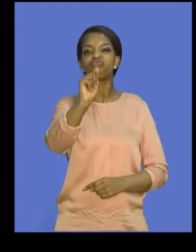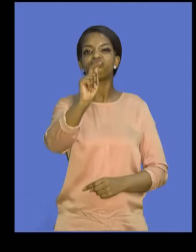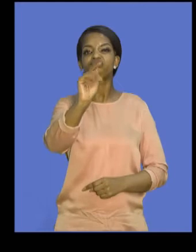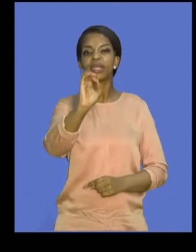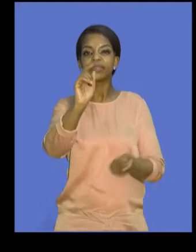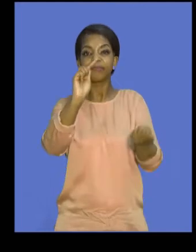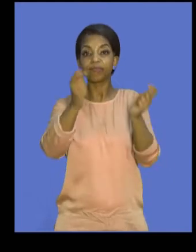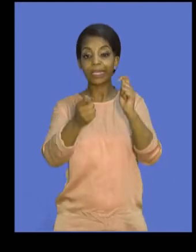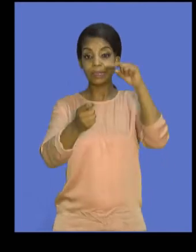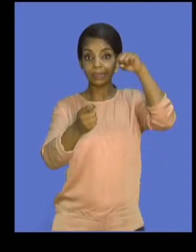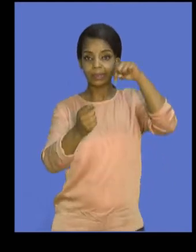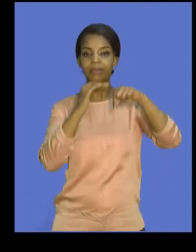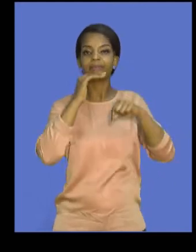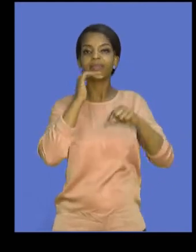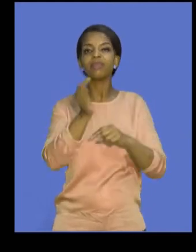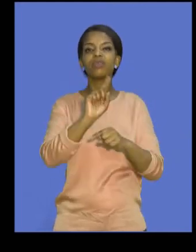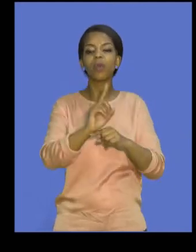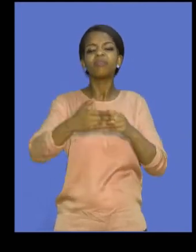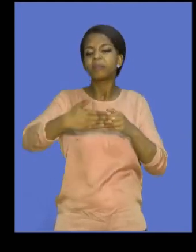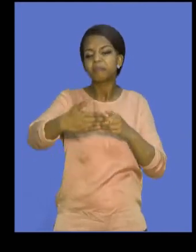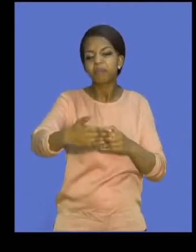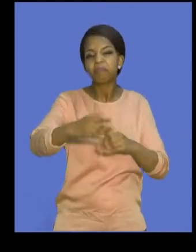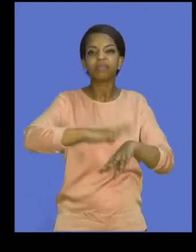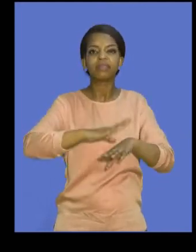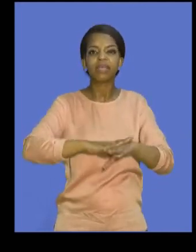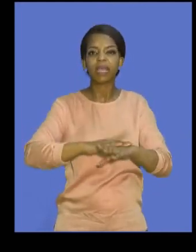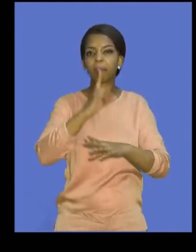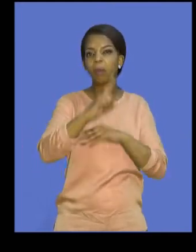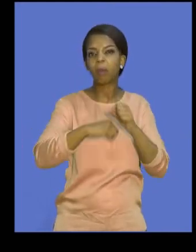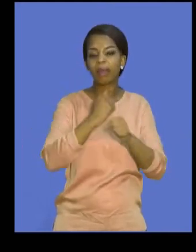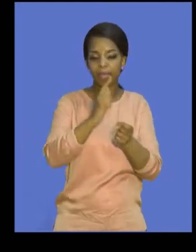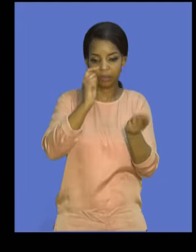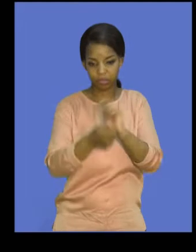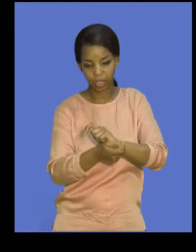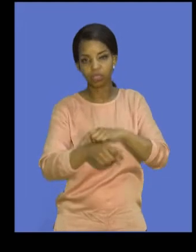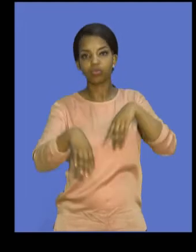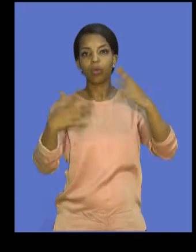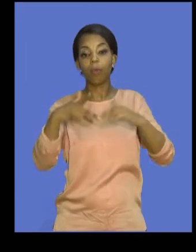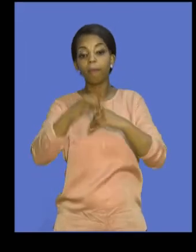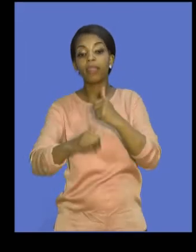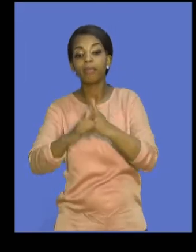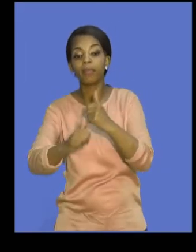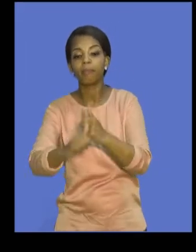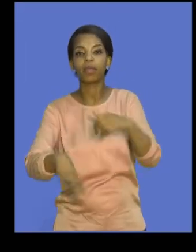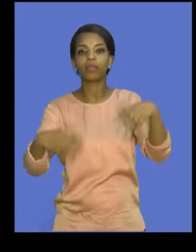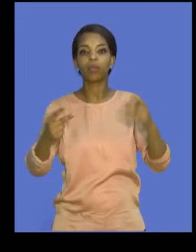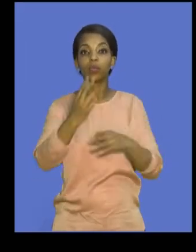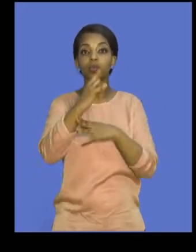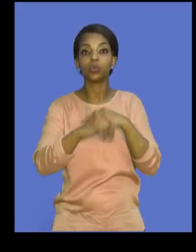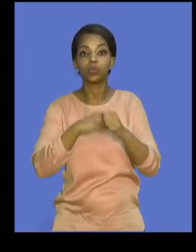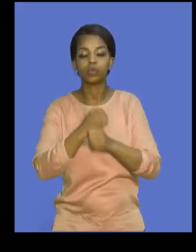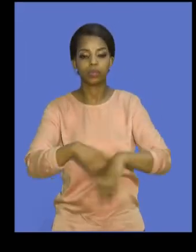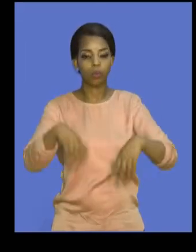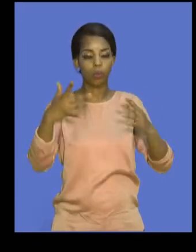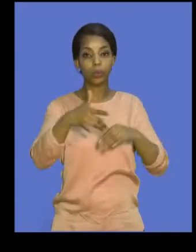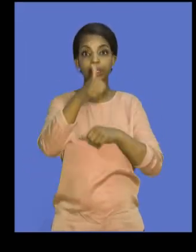period of time, maybe yearly, monthly, 2 years, or every 6 months, or every 3 months.